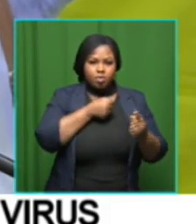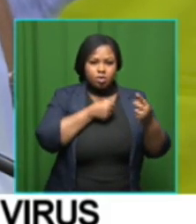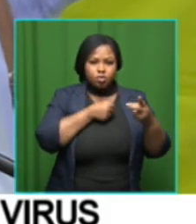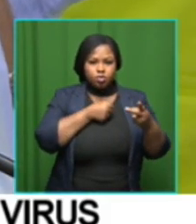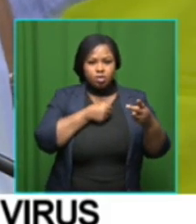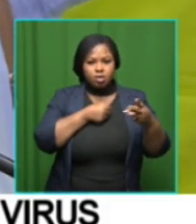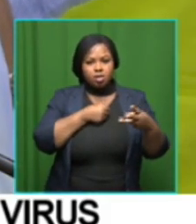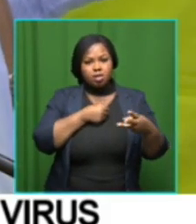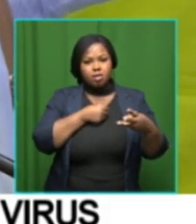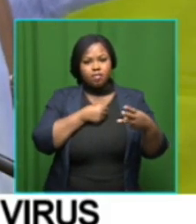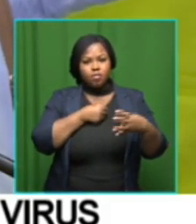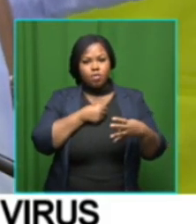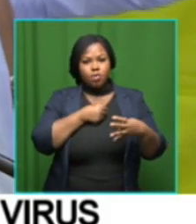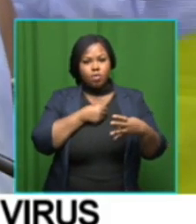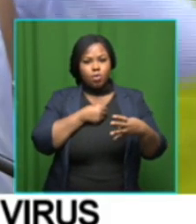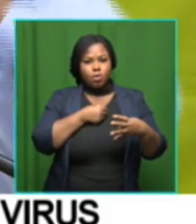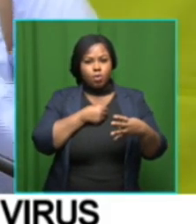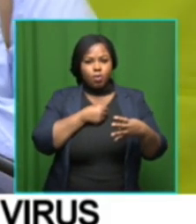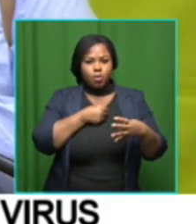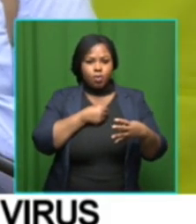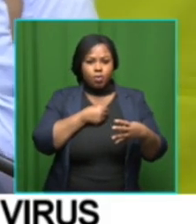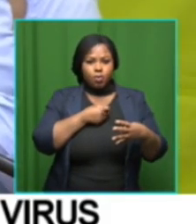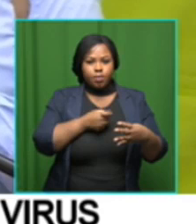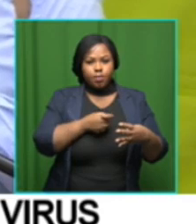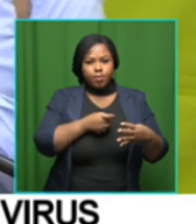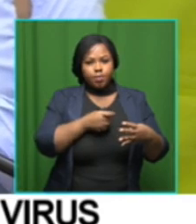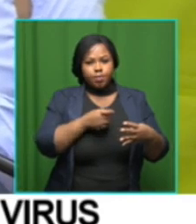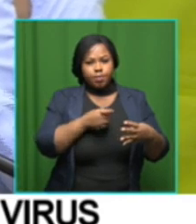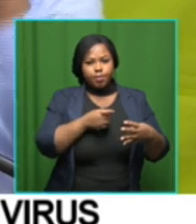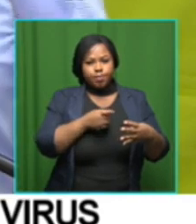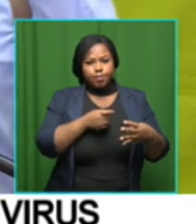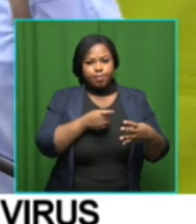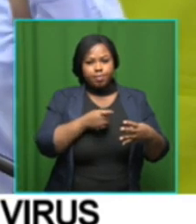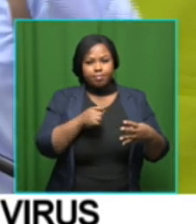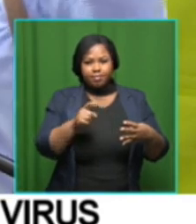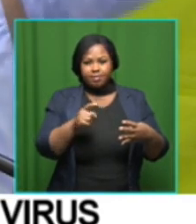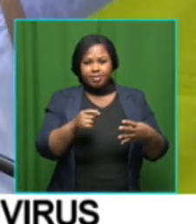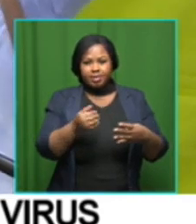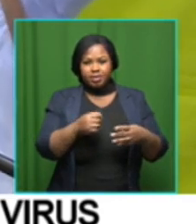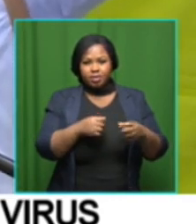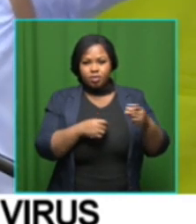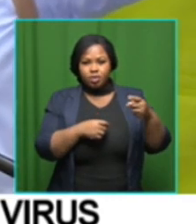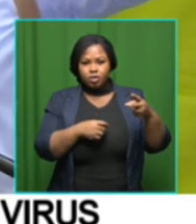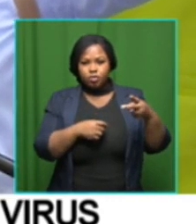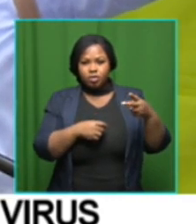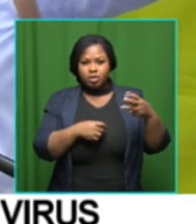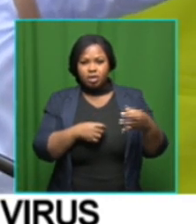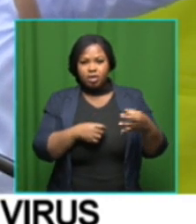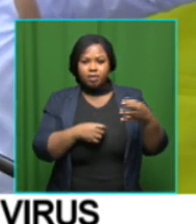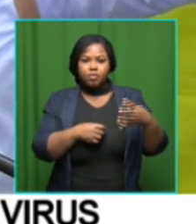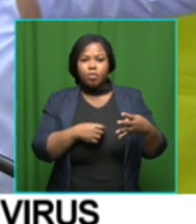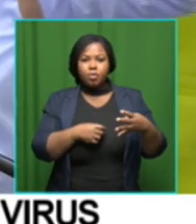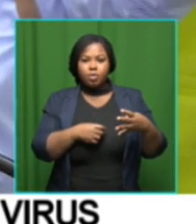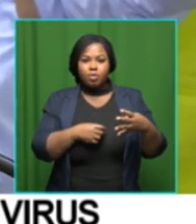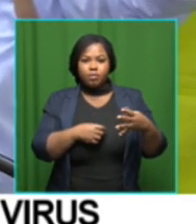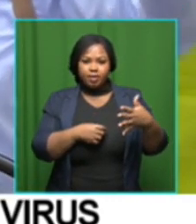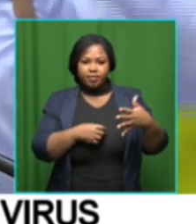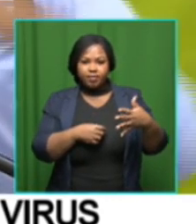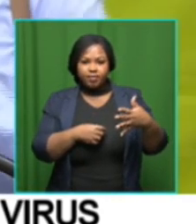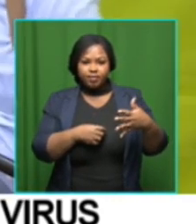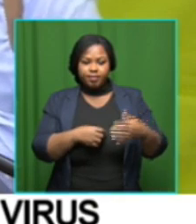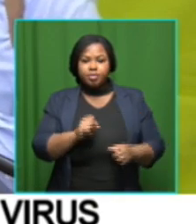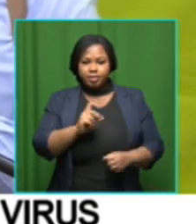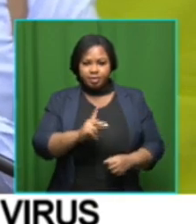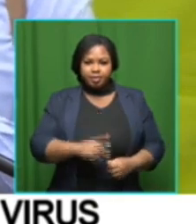2, 3, 4. And then, I didn't miss anyone here. 1, 2, 3, 4, 5.